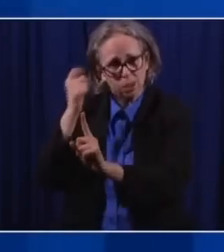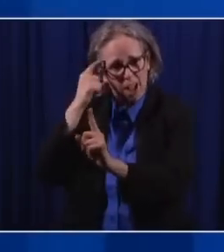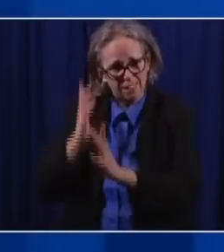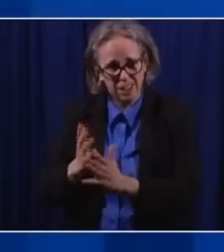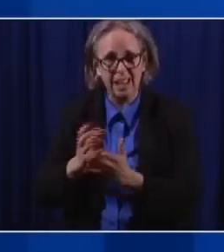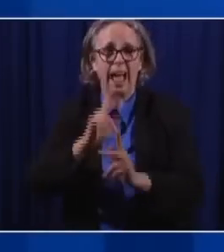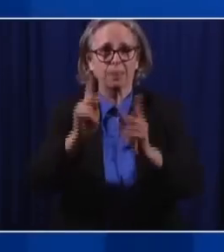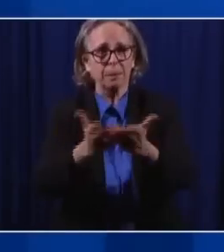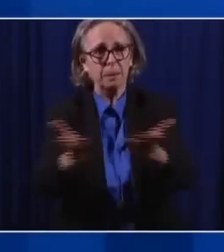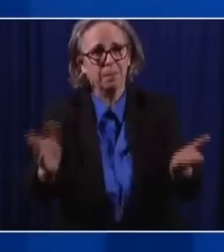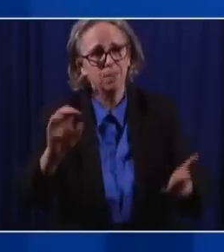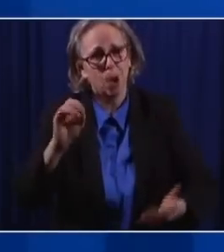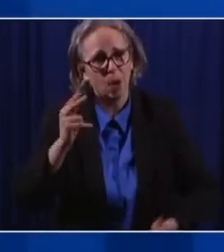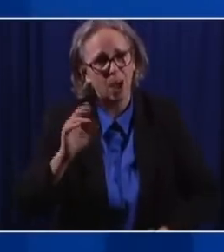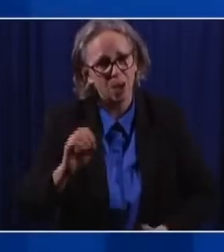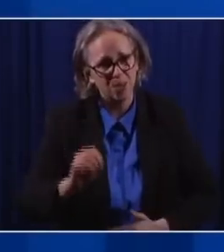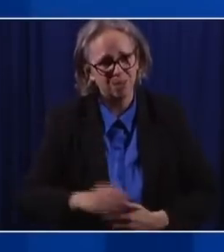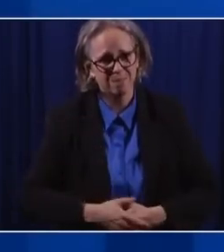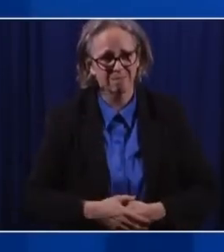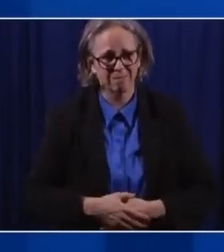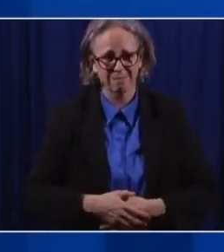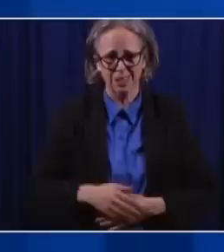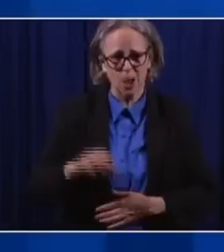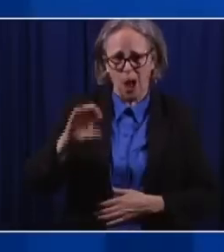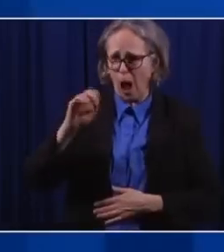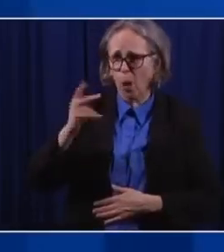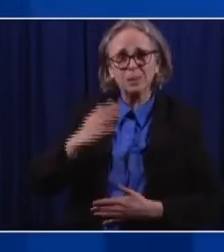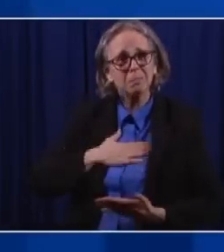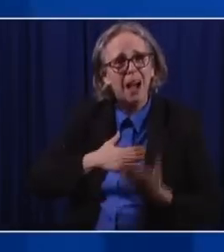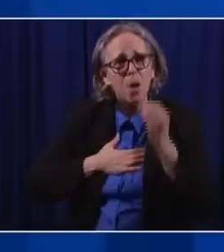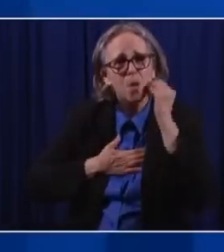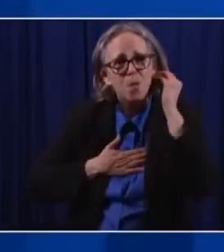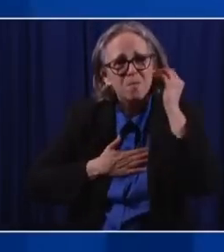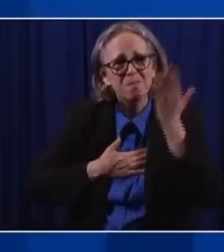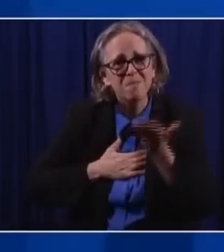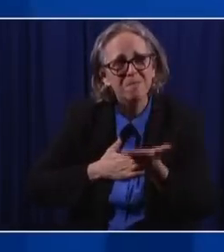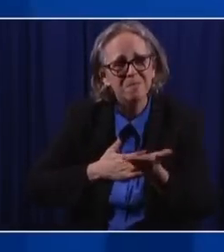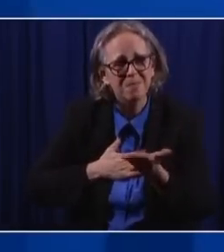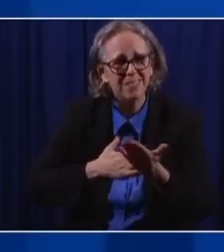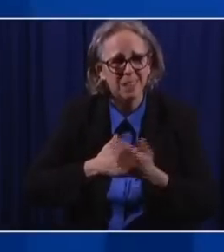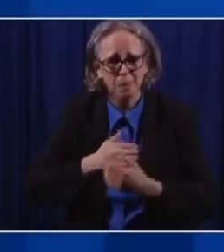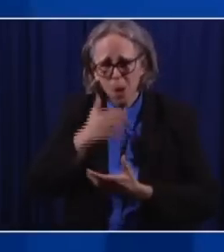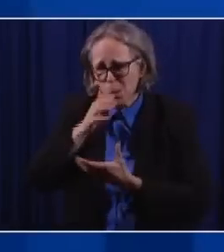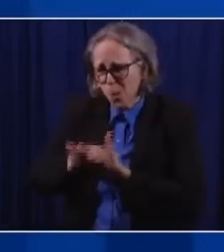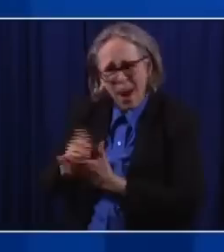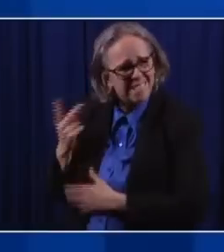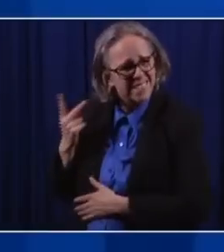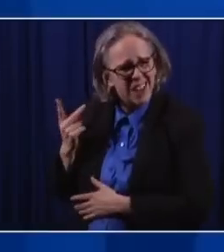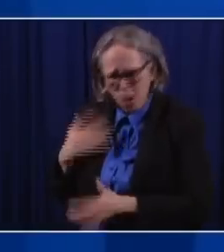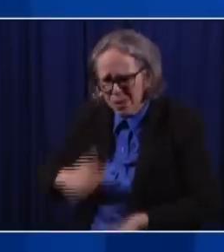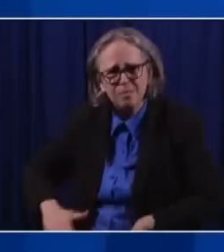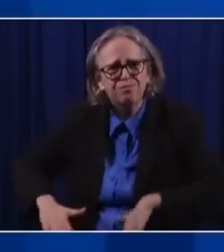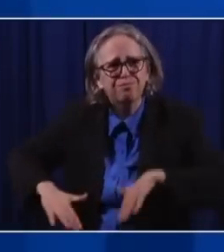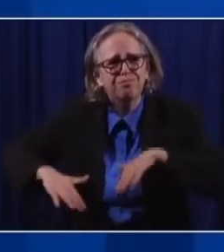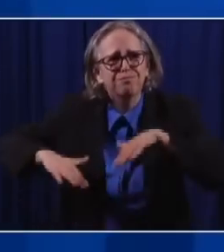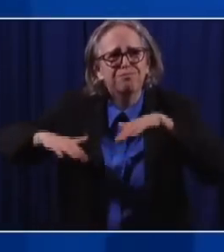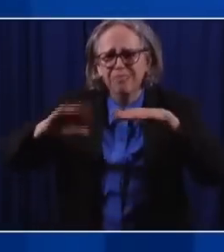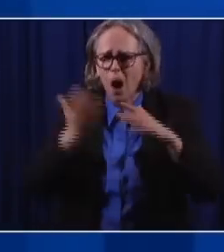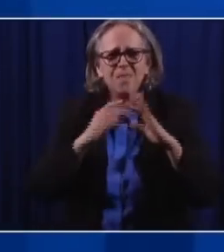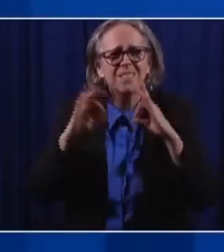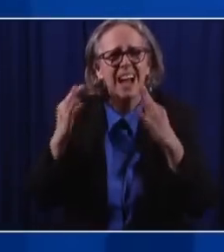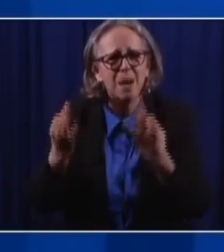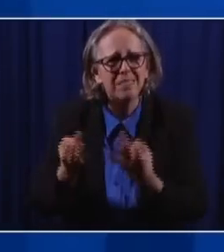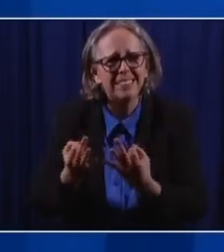because Ohio is my home. It's where my wife and I have raised our family. It's where I've spent nearly all of my medical